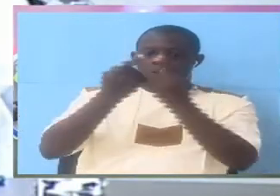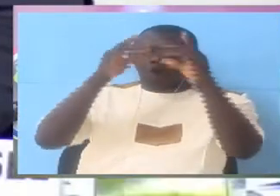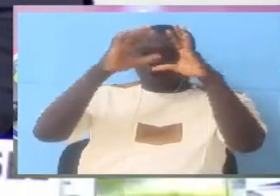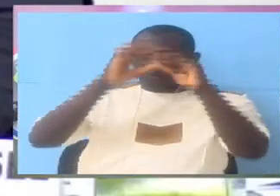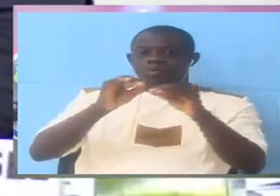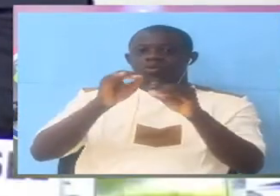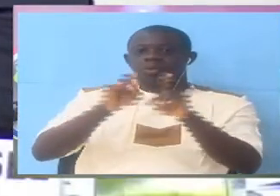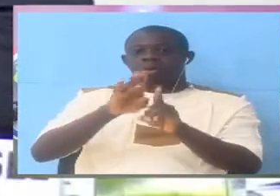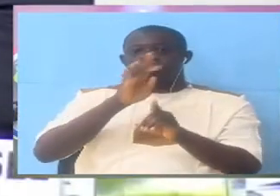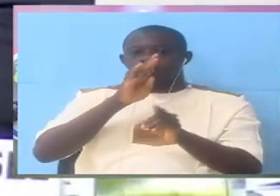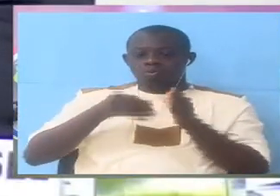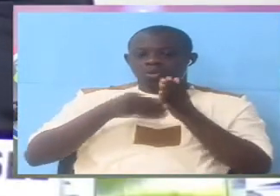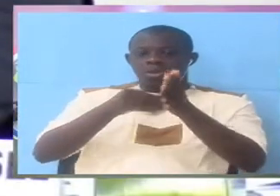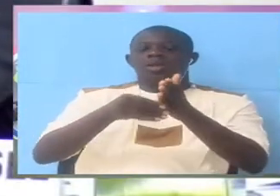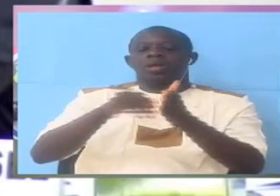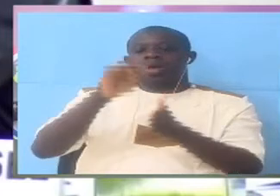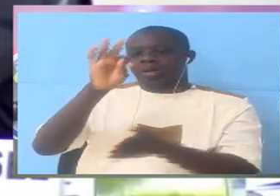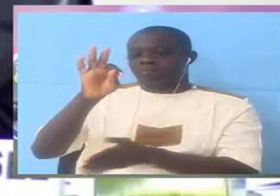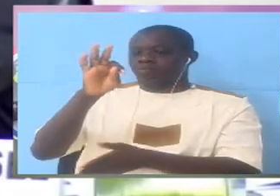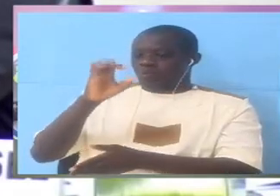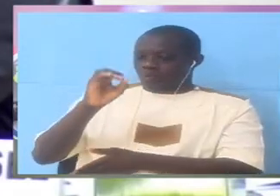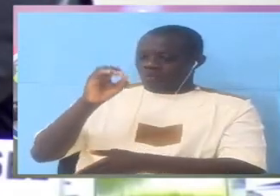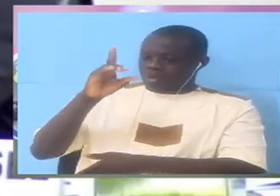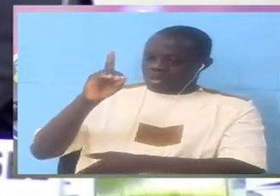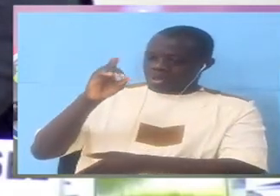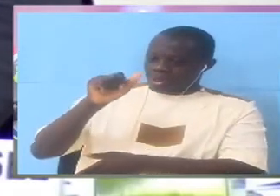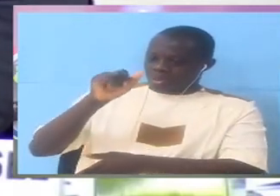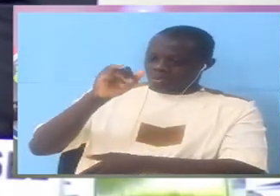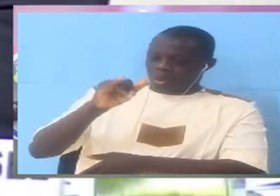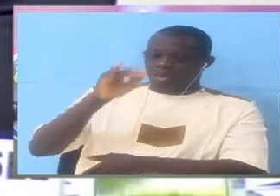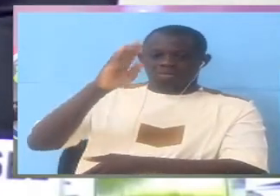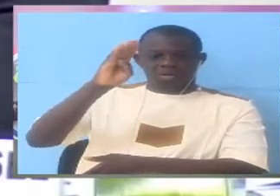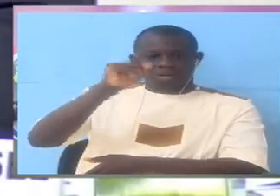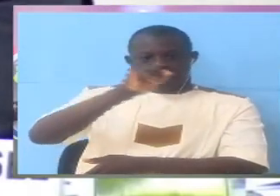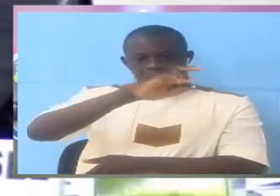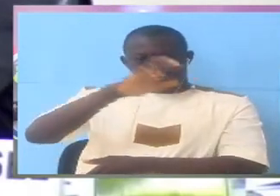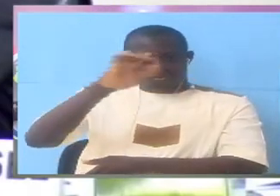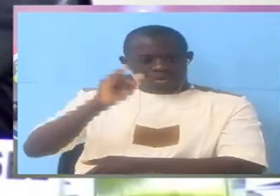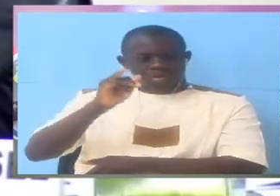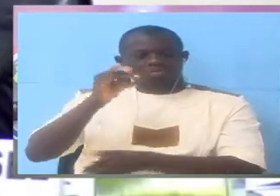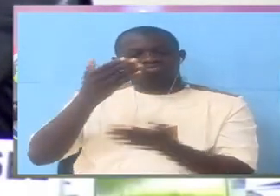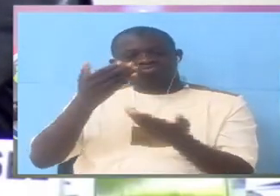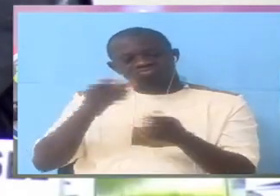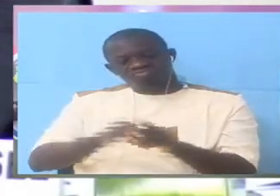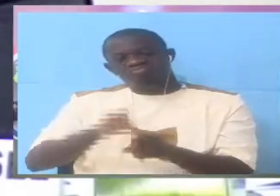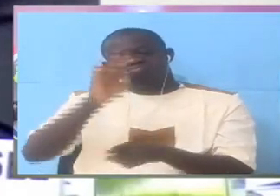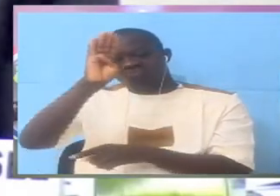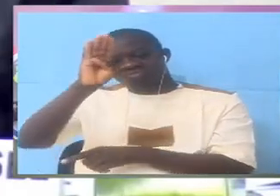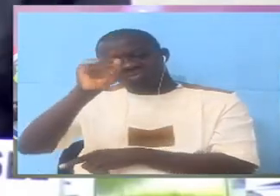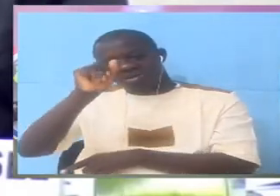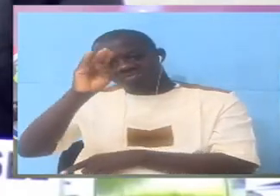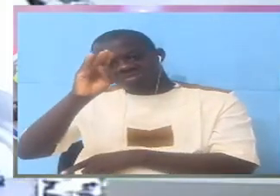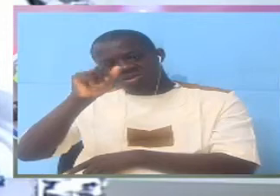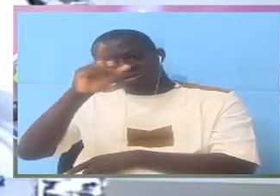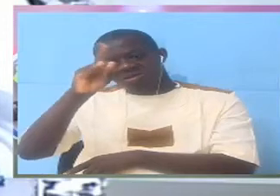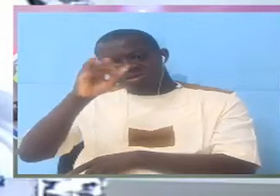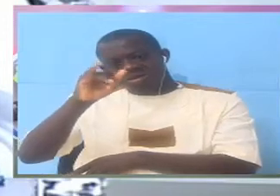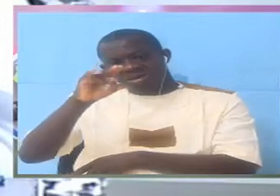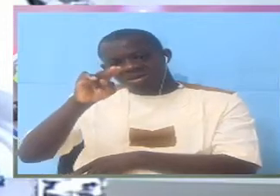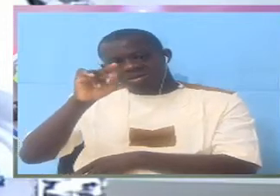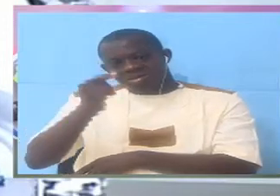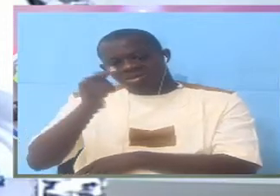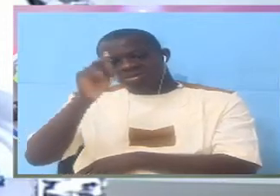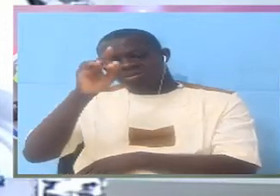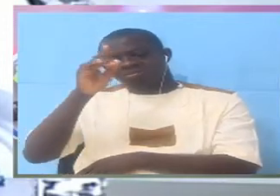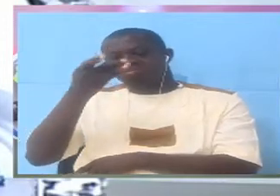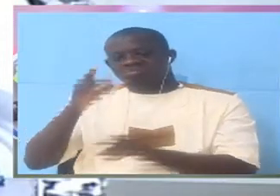by somebody. Fode Bari, Baba Dindin Jobate, and yourself.